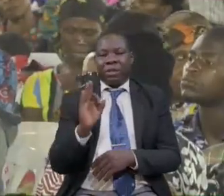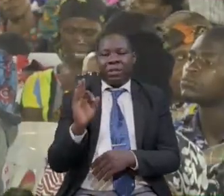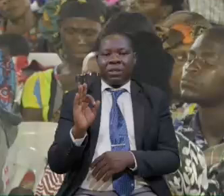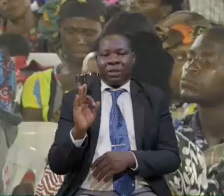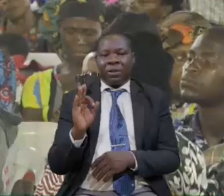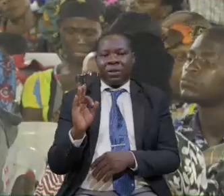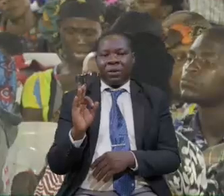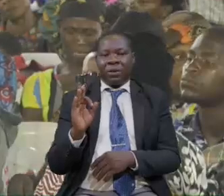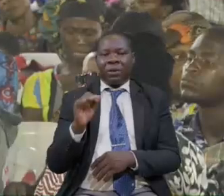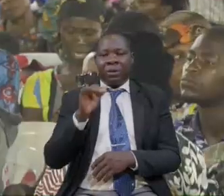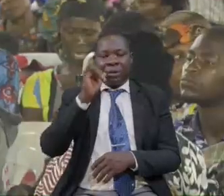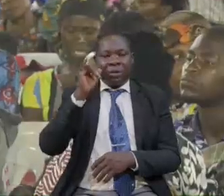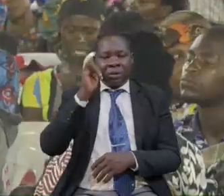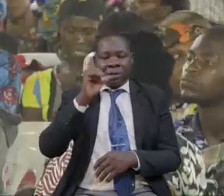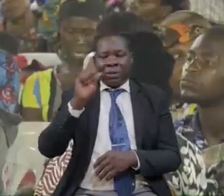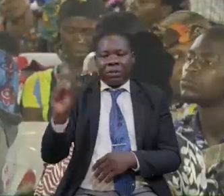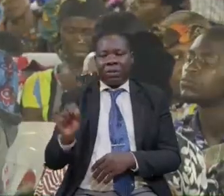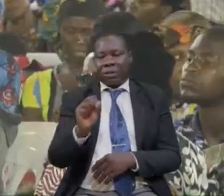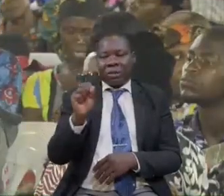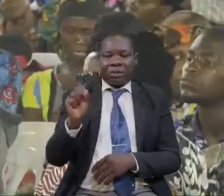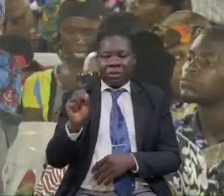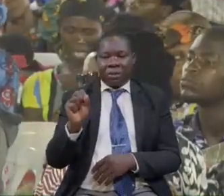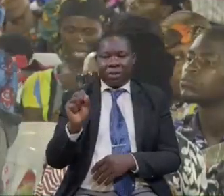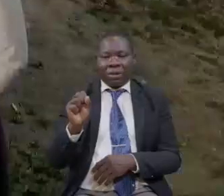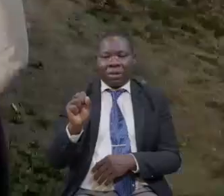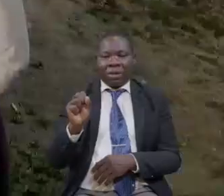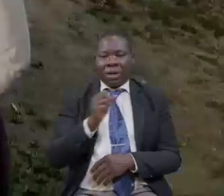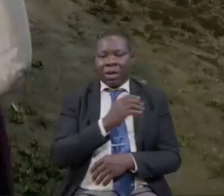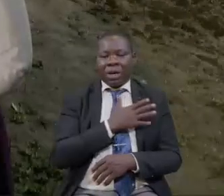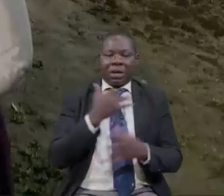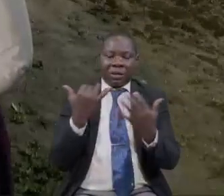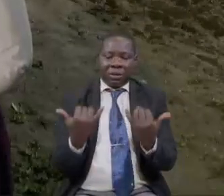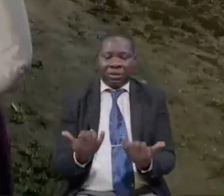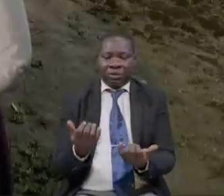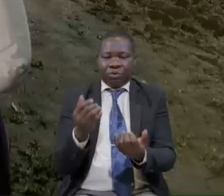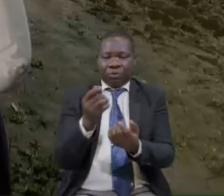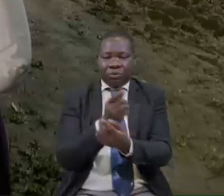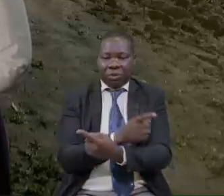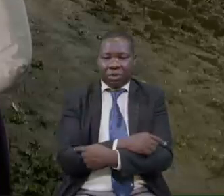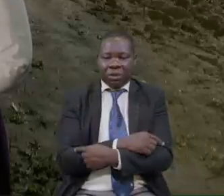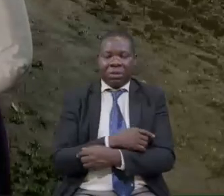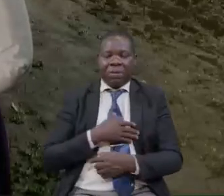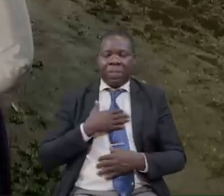yesterday, Saturday, and today, please be there.